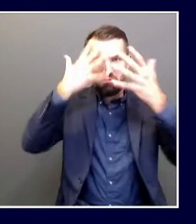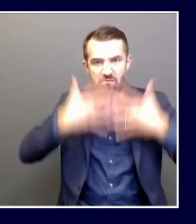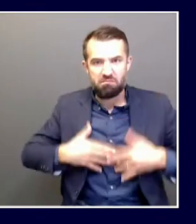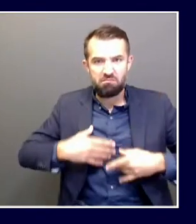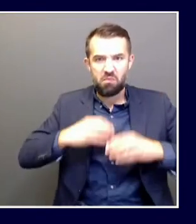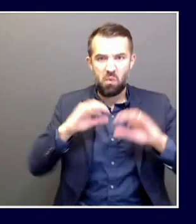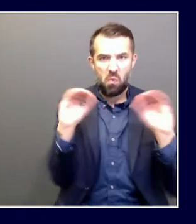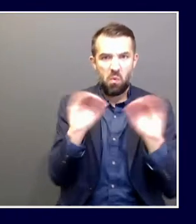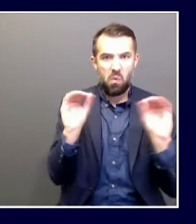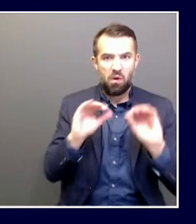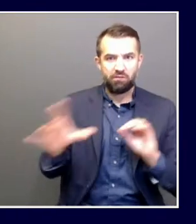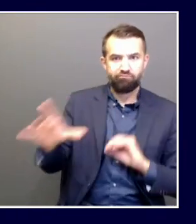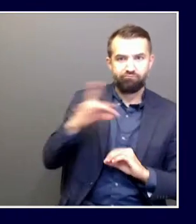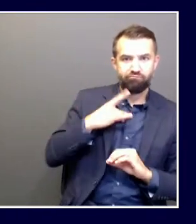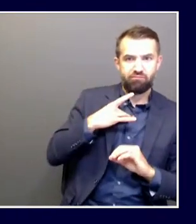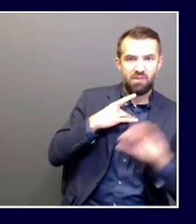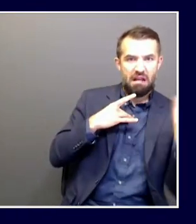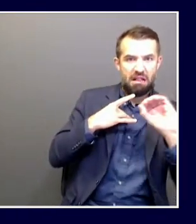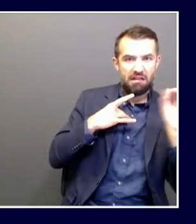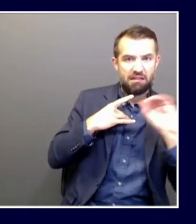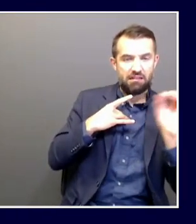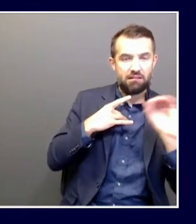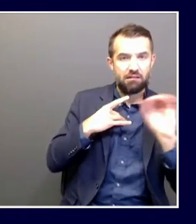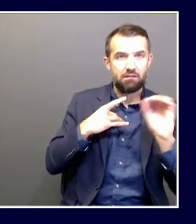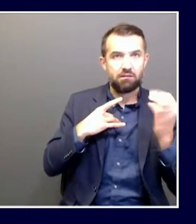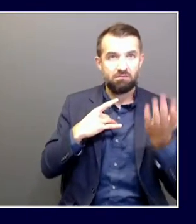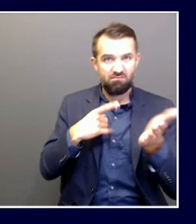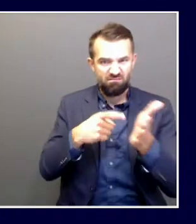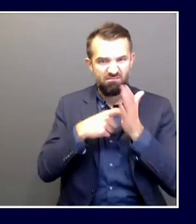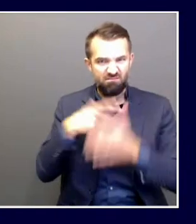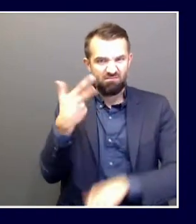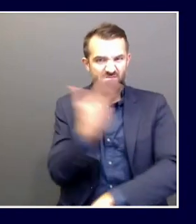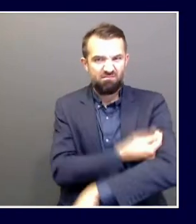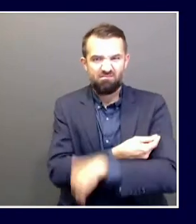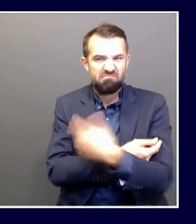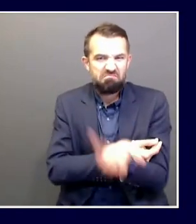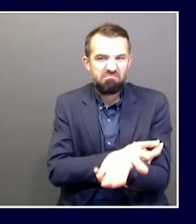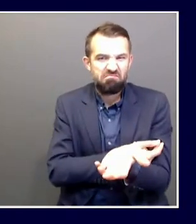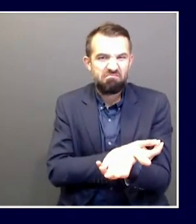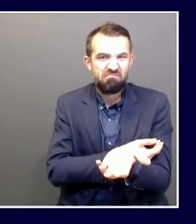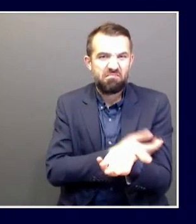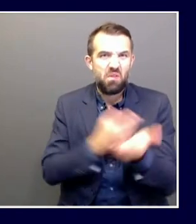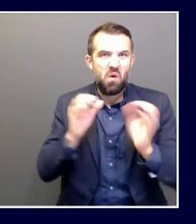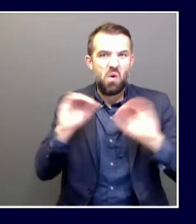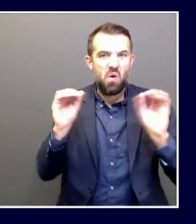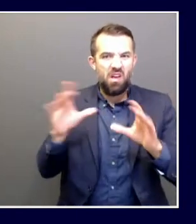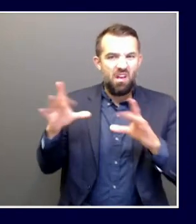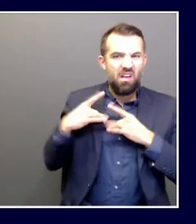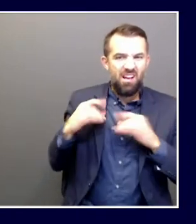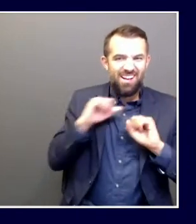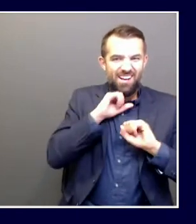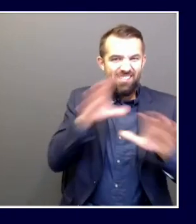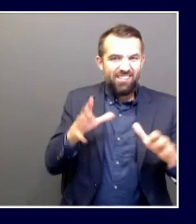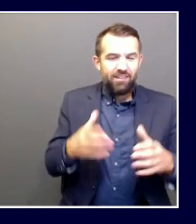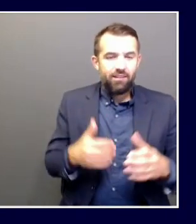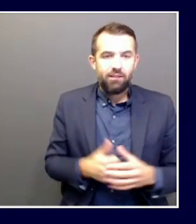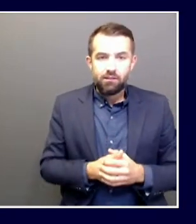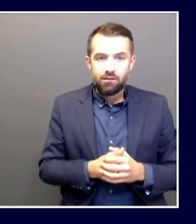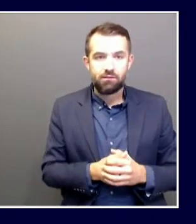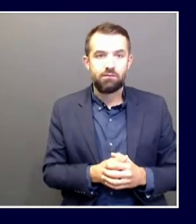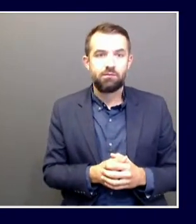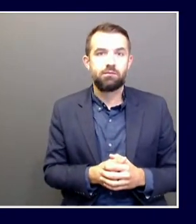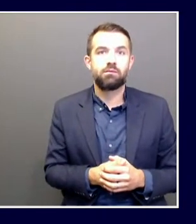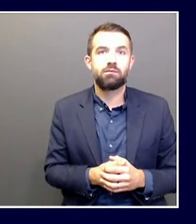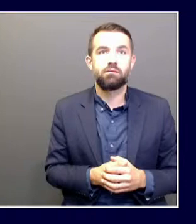more time, so we don't lose people. But yeah, so sorry. Do you? Director Shah, you might want to talk a little bit